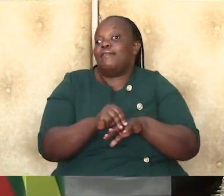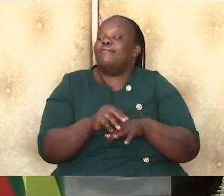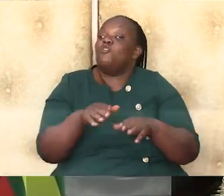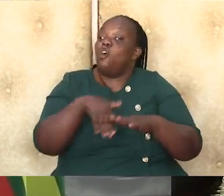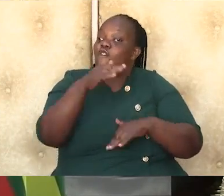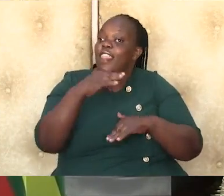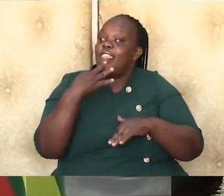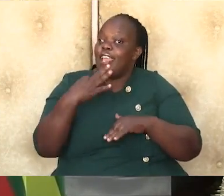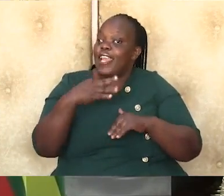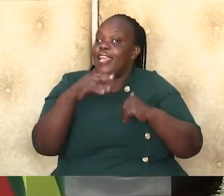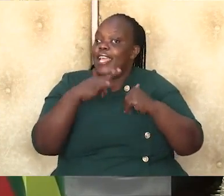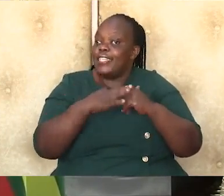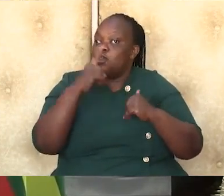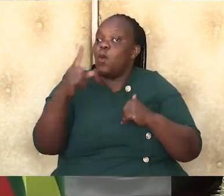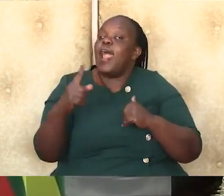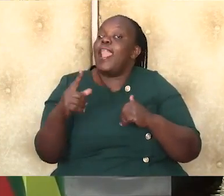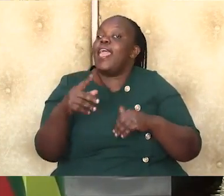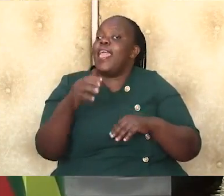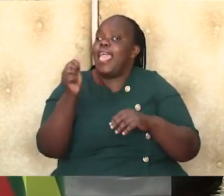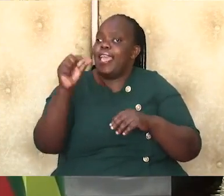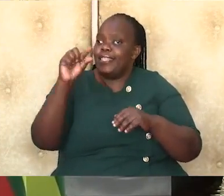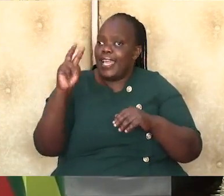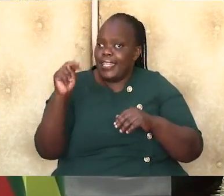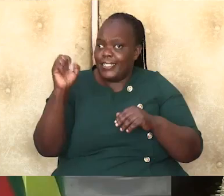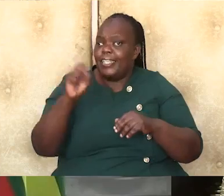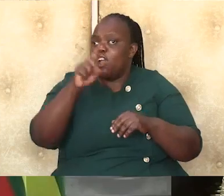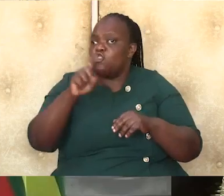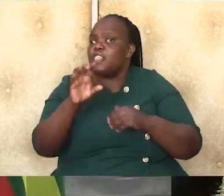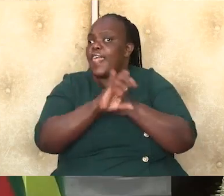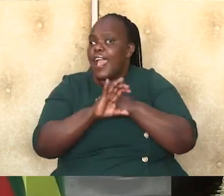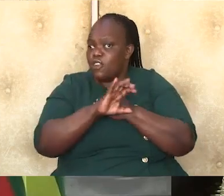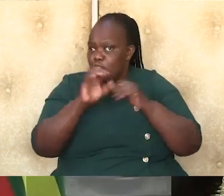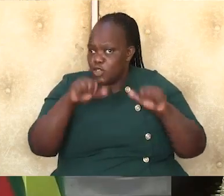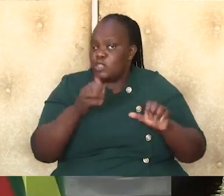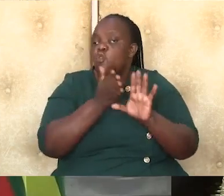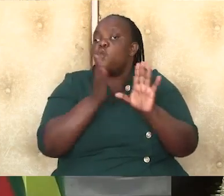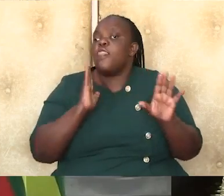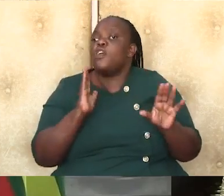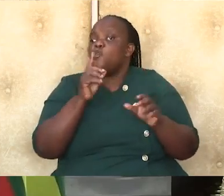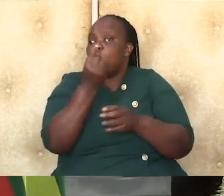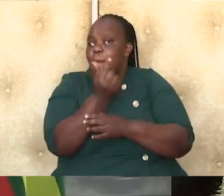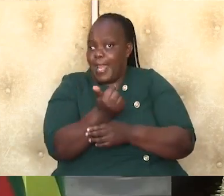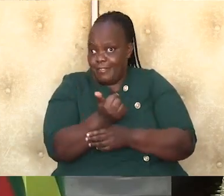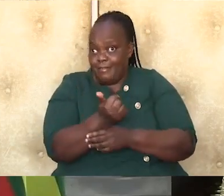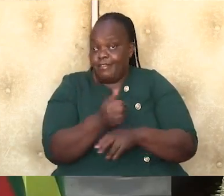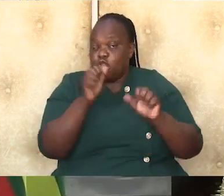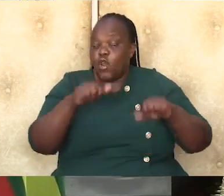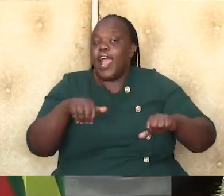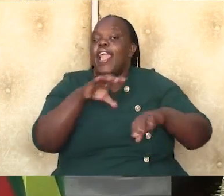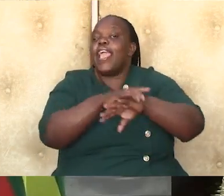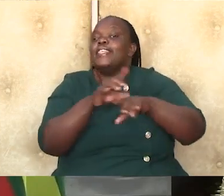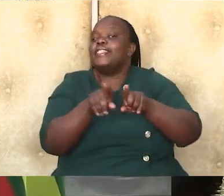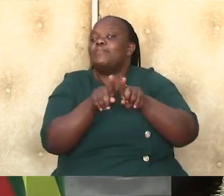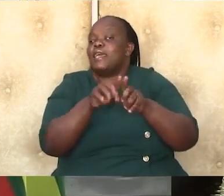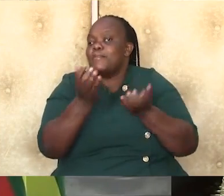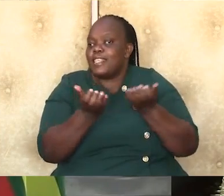over 381,000 agents across the country where you can actually go and withdraw the money. And you can even access the same